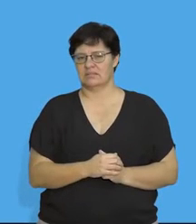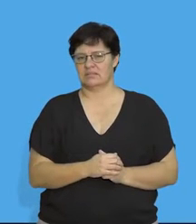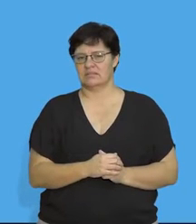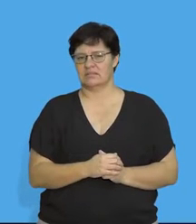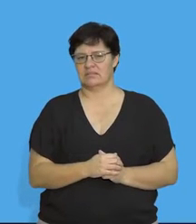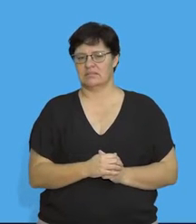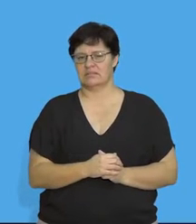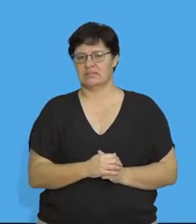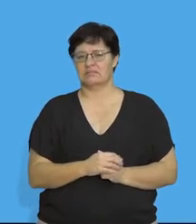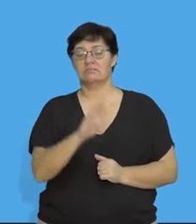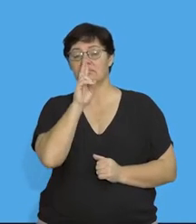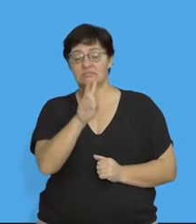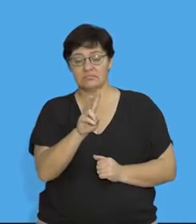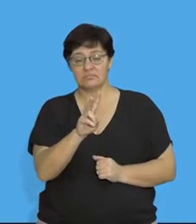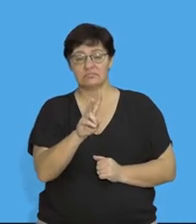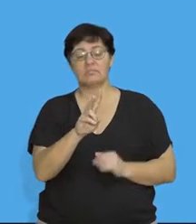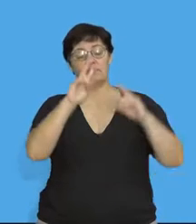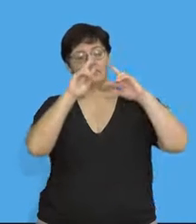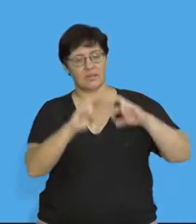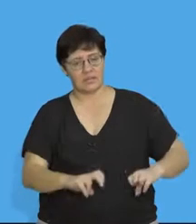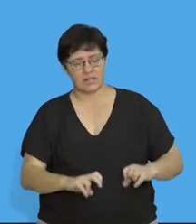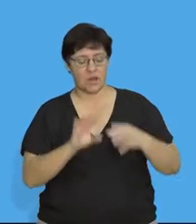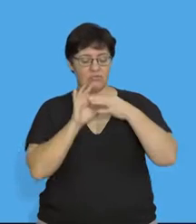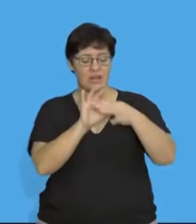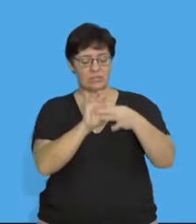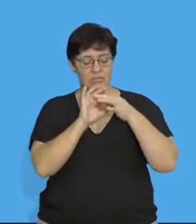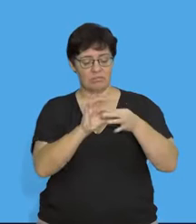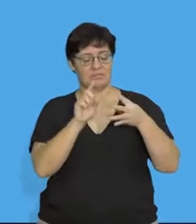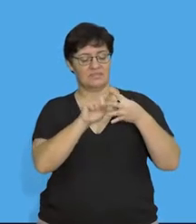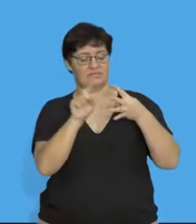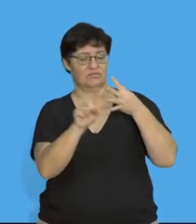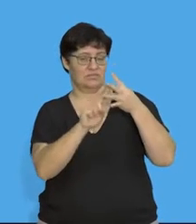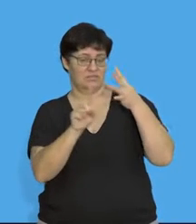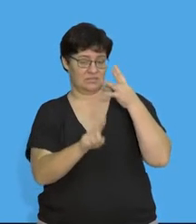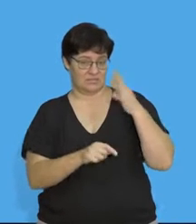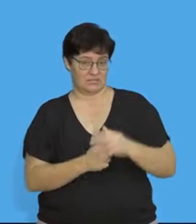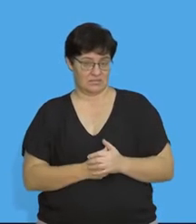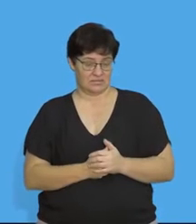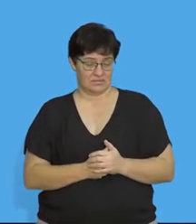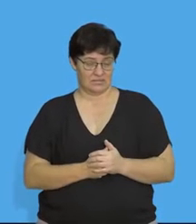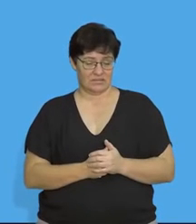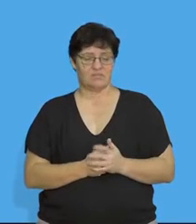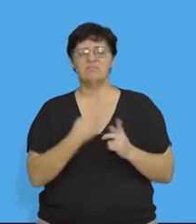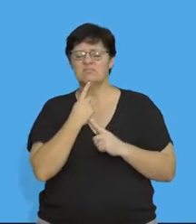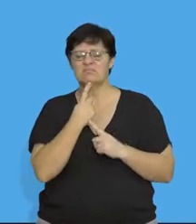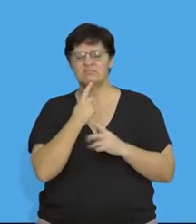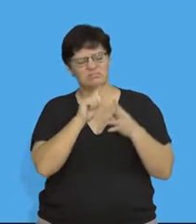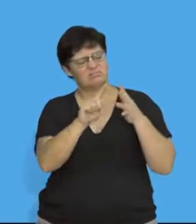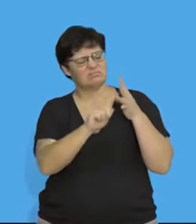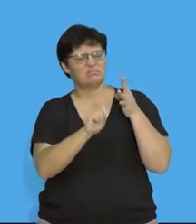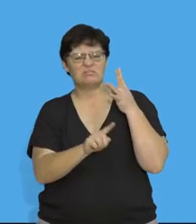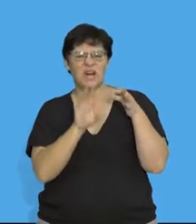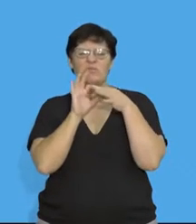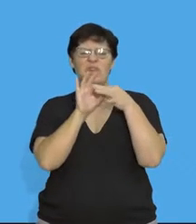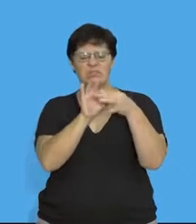looking at investigating different types of relationships. And when we mention types of relationships, we're